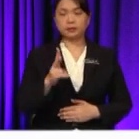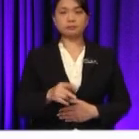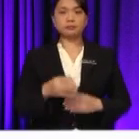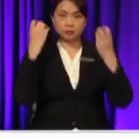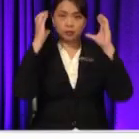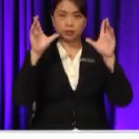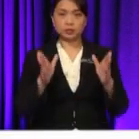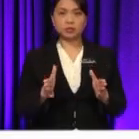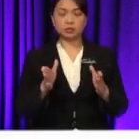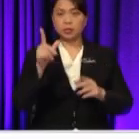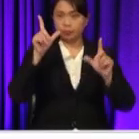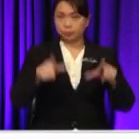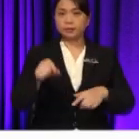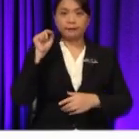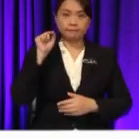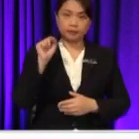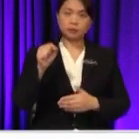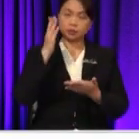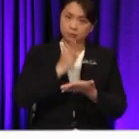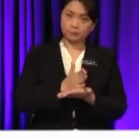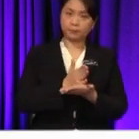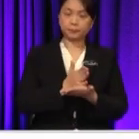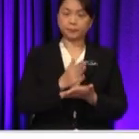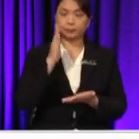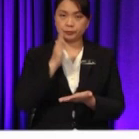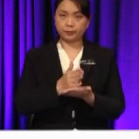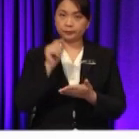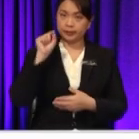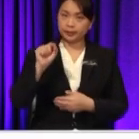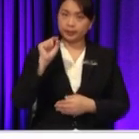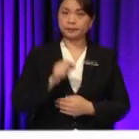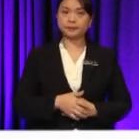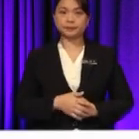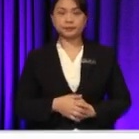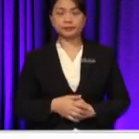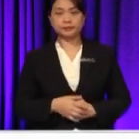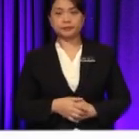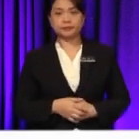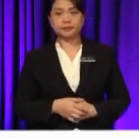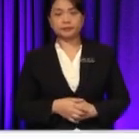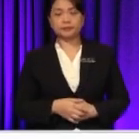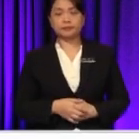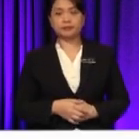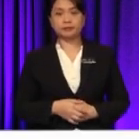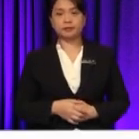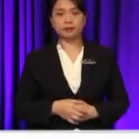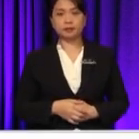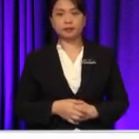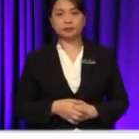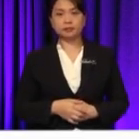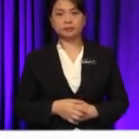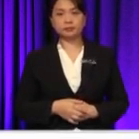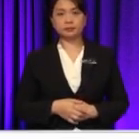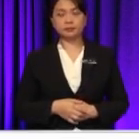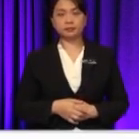and start. Mm-hmm. You can just click outside. Okay, yeah. We are going to cut this out and mm-hmm. start with